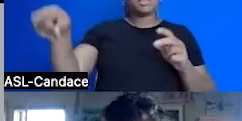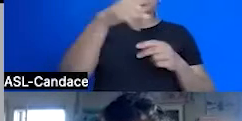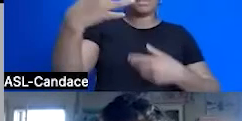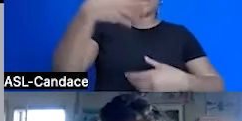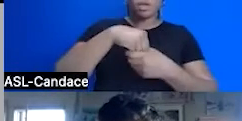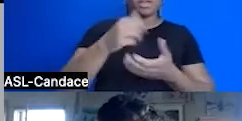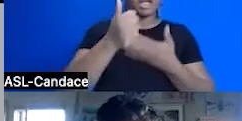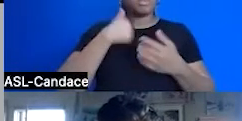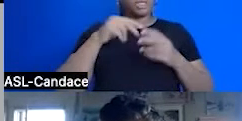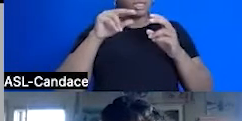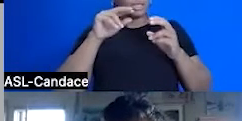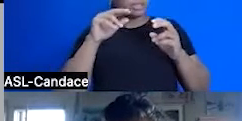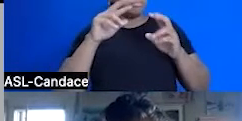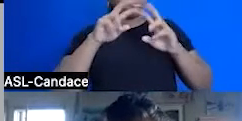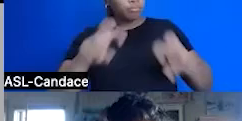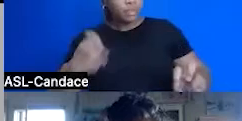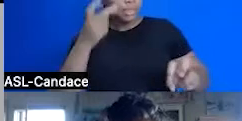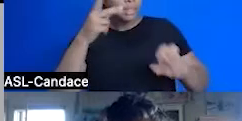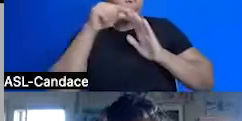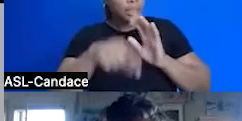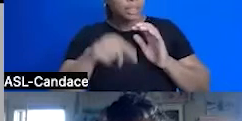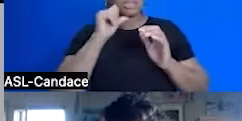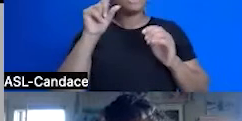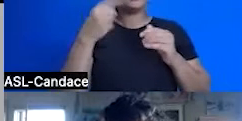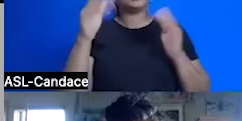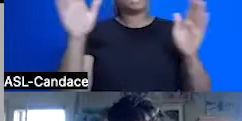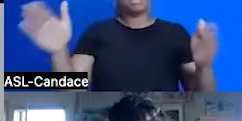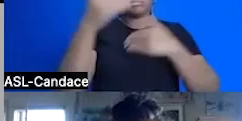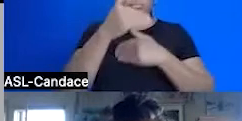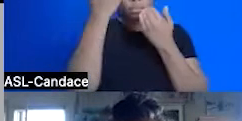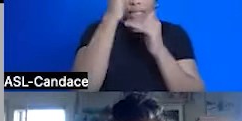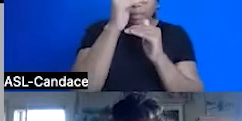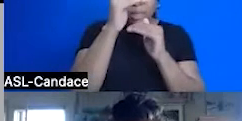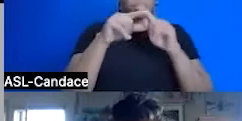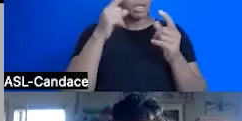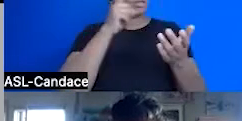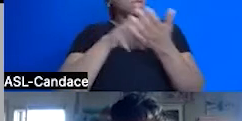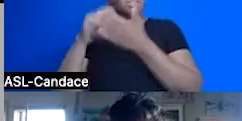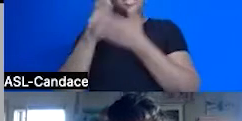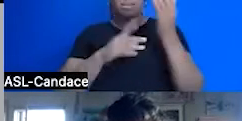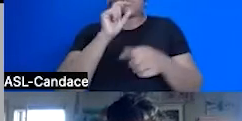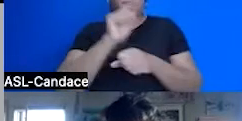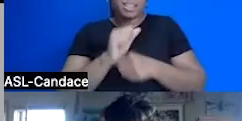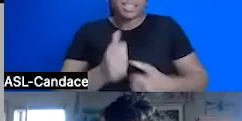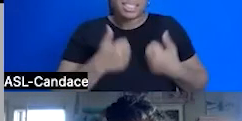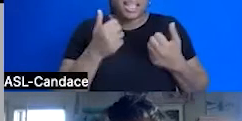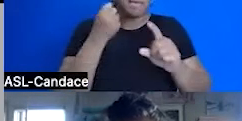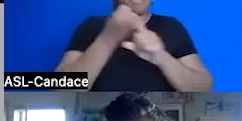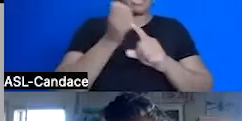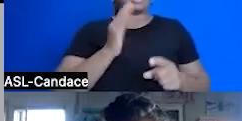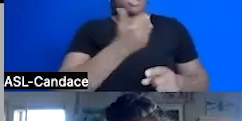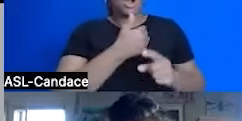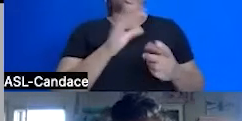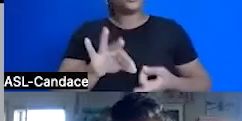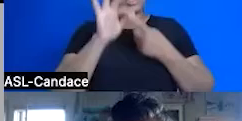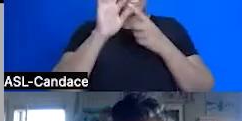It's not about boxing ourselves into these labels, but it's acknowledging some of the realities that impact our unique lens,